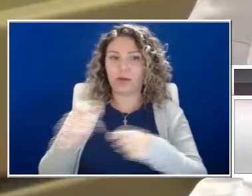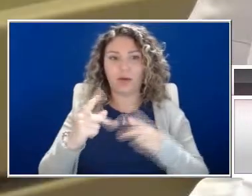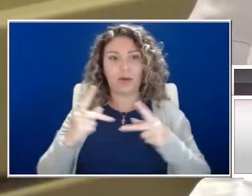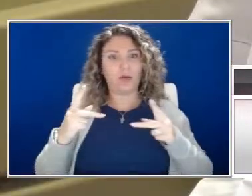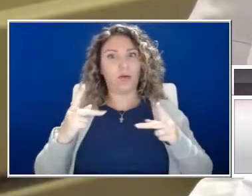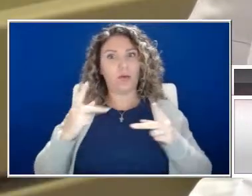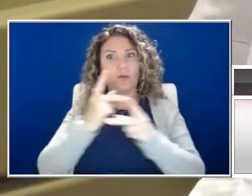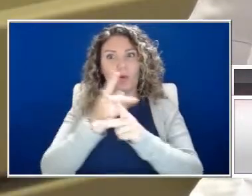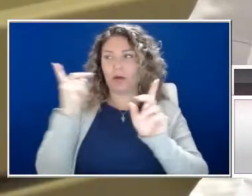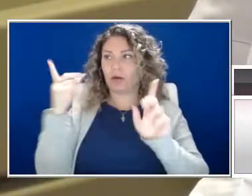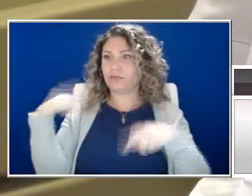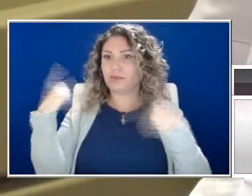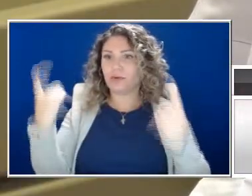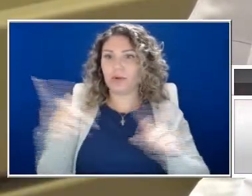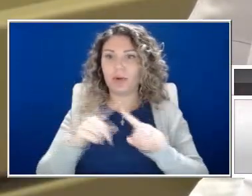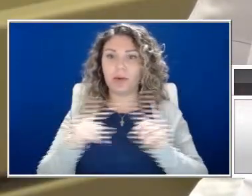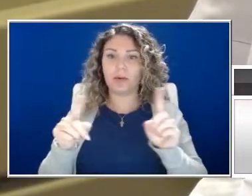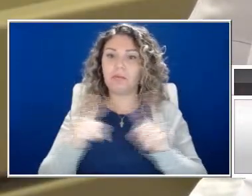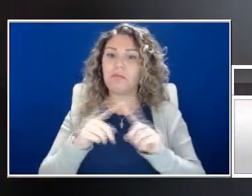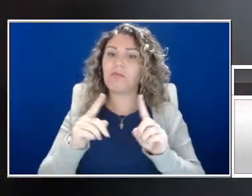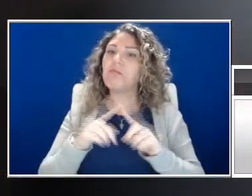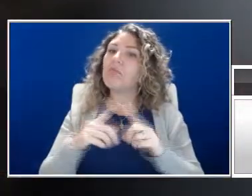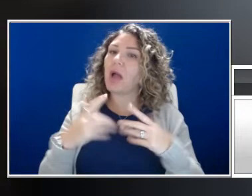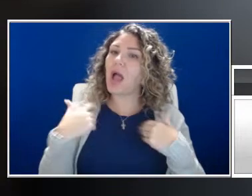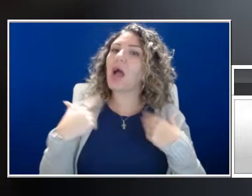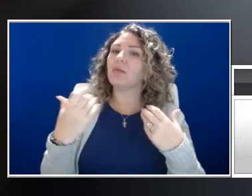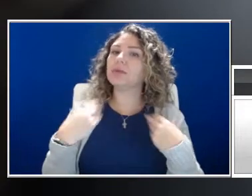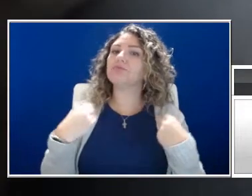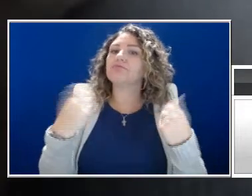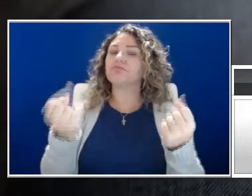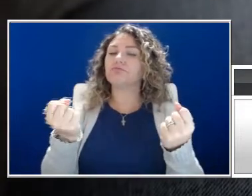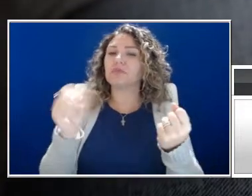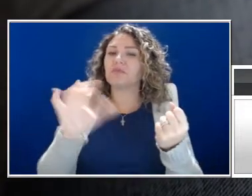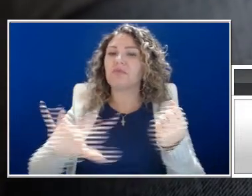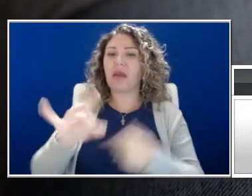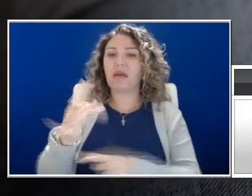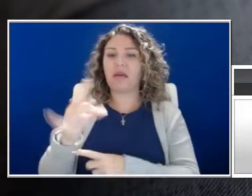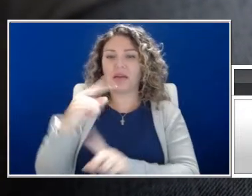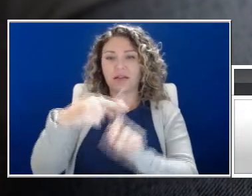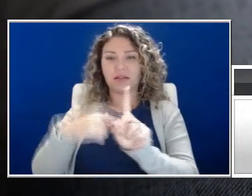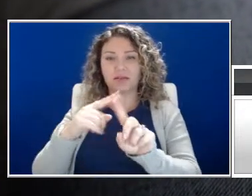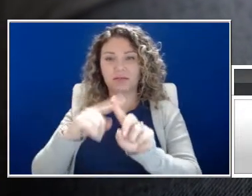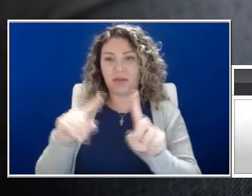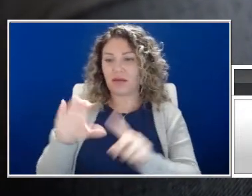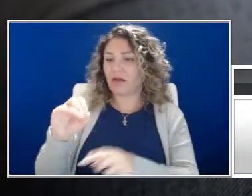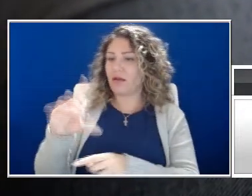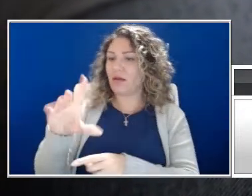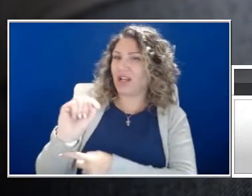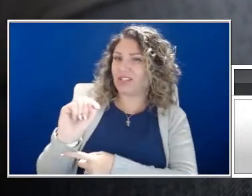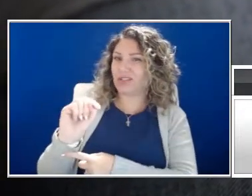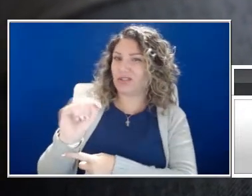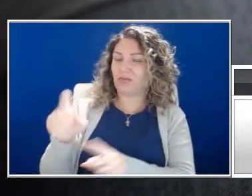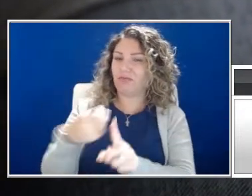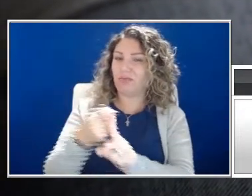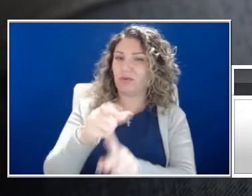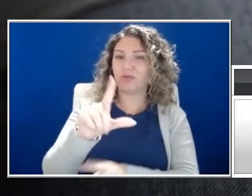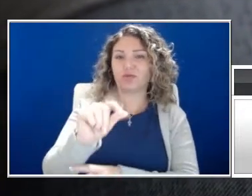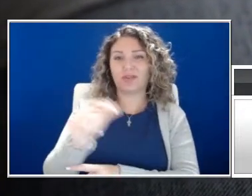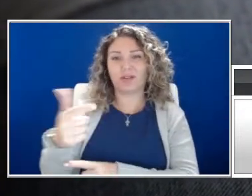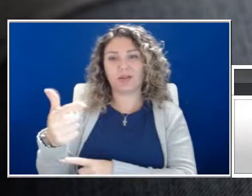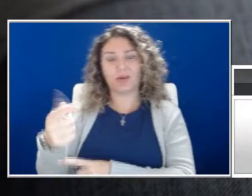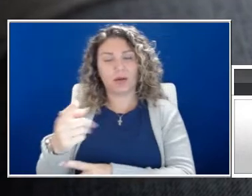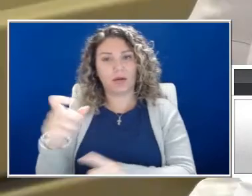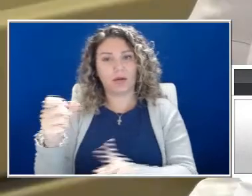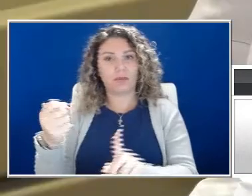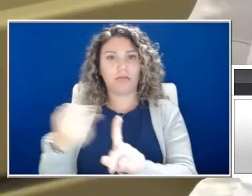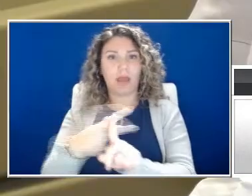but it put me into remission for like about 18 months. Then October of 2021. It came back with a vengeance, and I had been